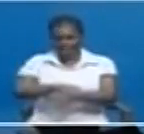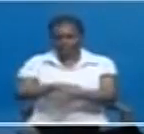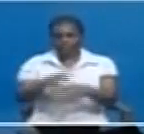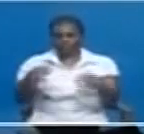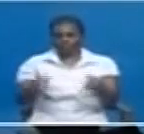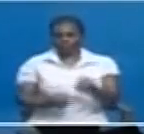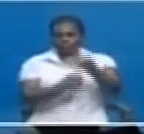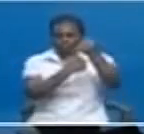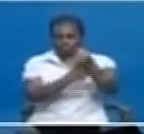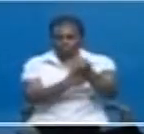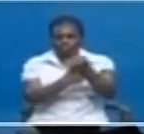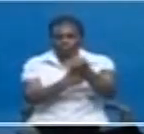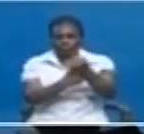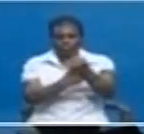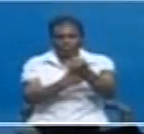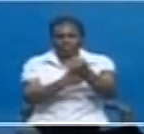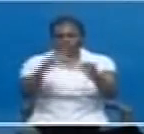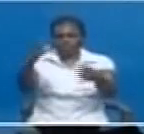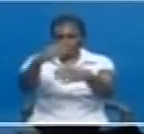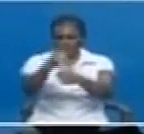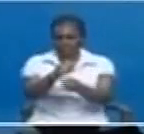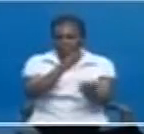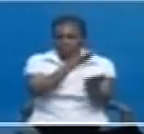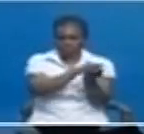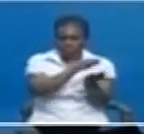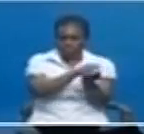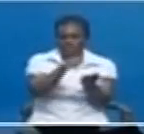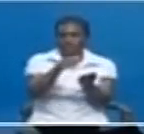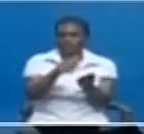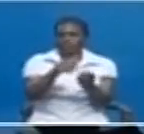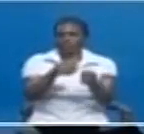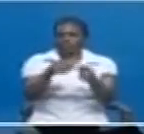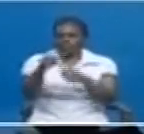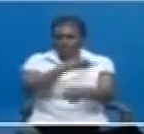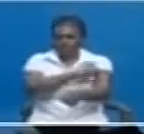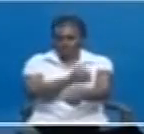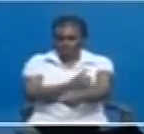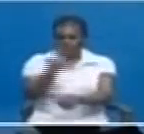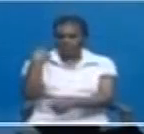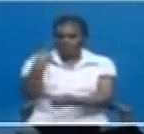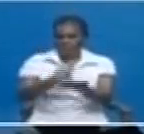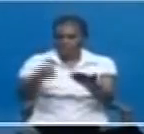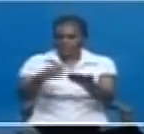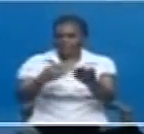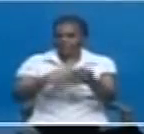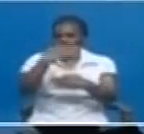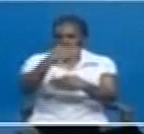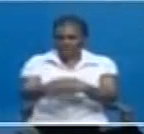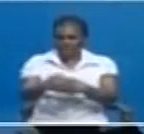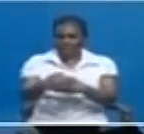arm after the Moody's credit agency retained its sovereign debt rating at B1 just weeks after